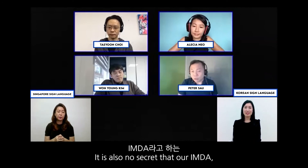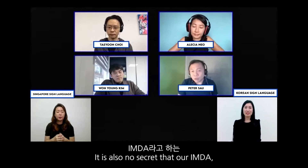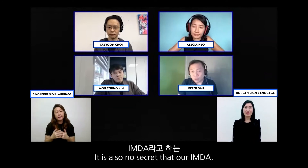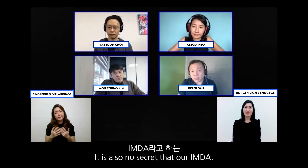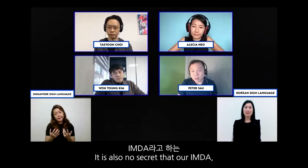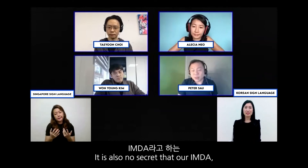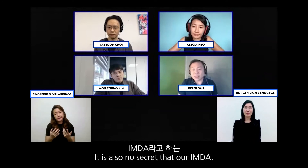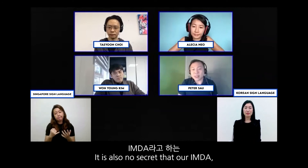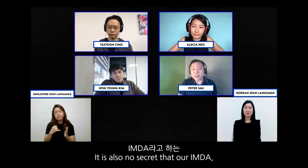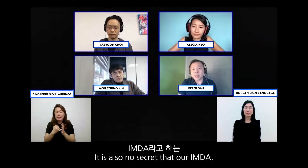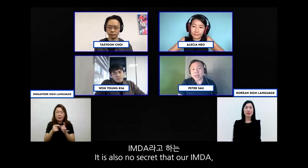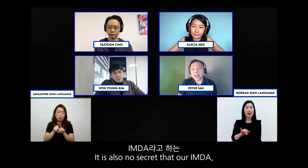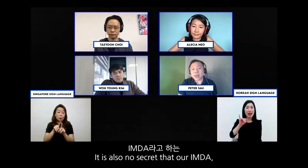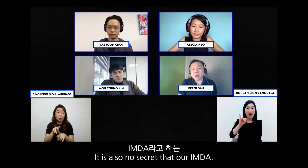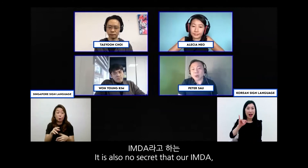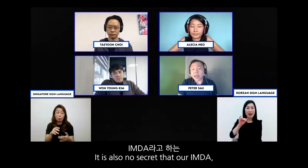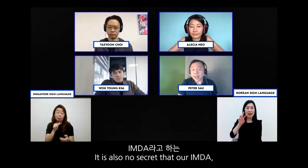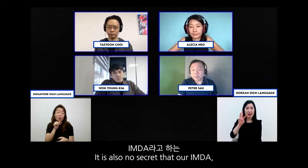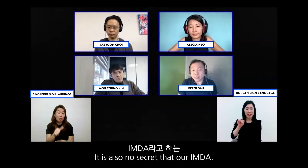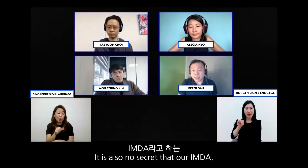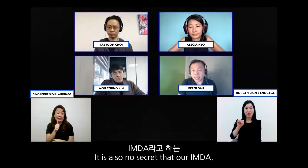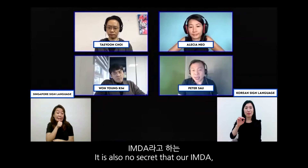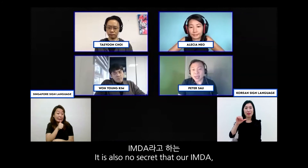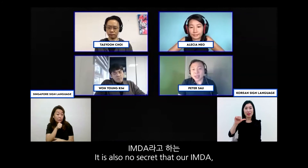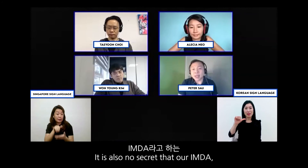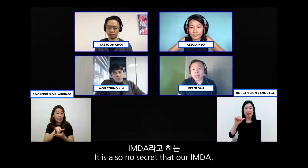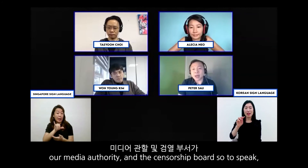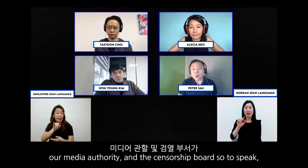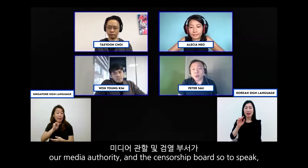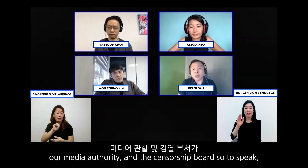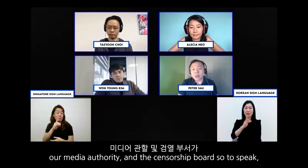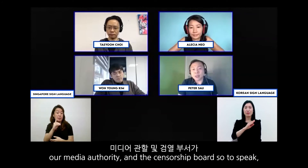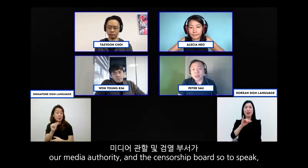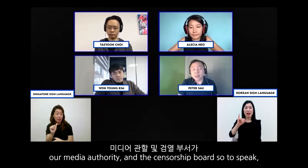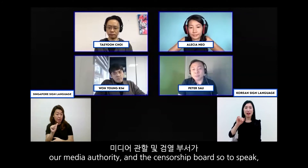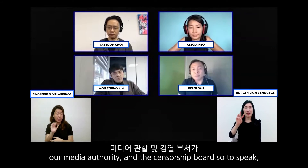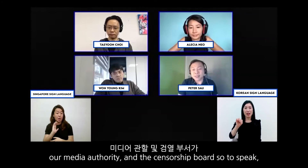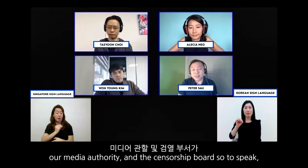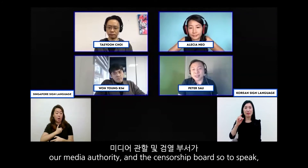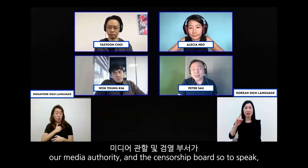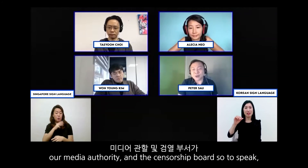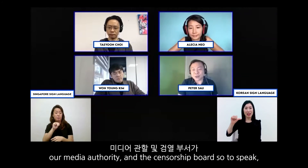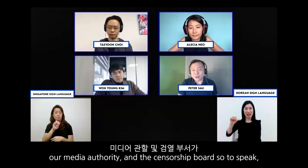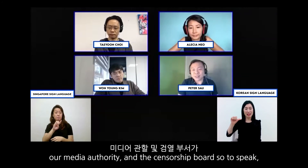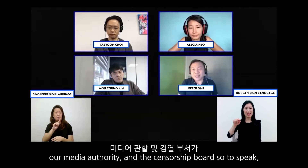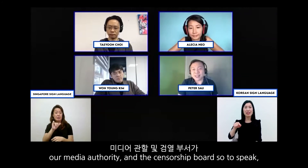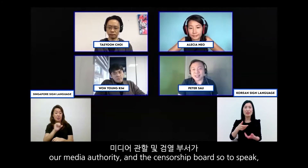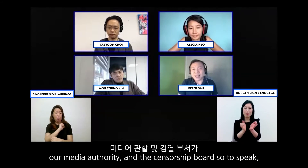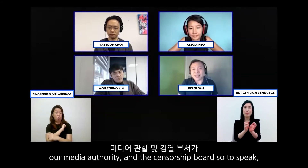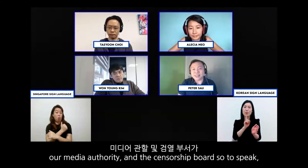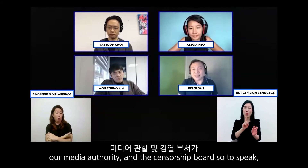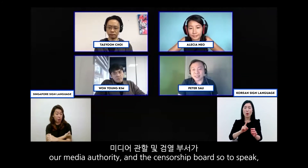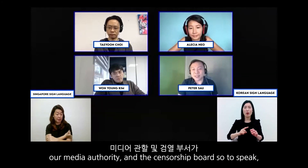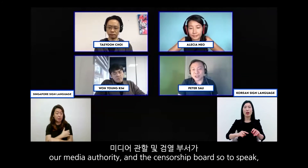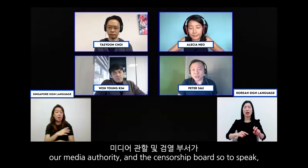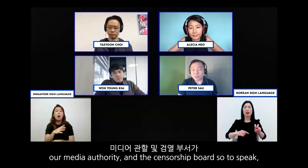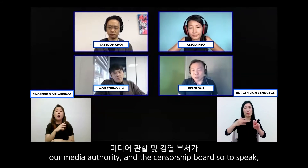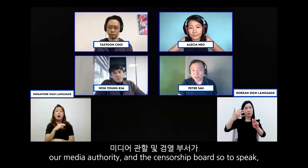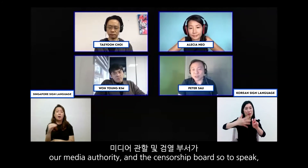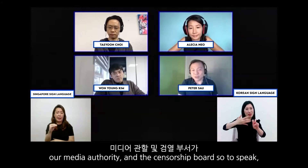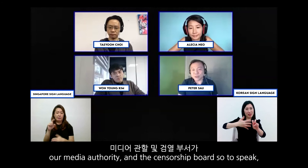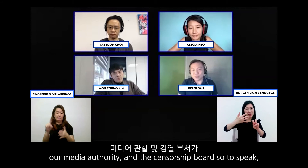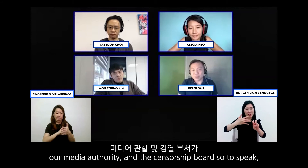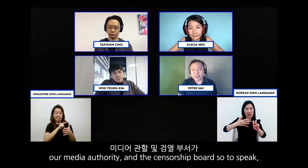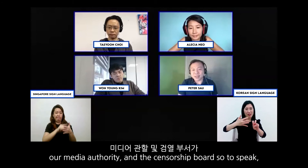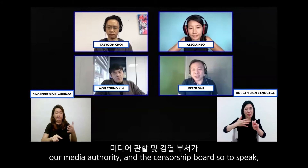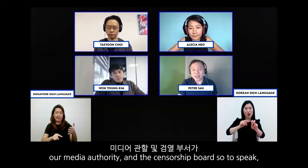It is also no secret that our IMDA, our media authority and censorship